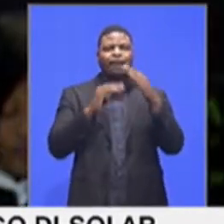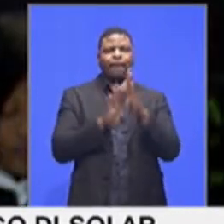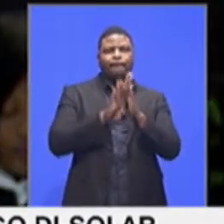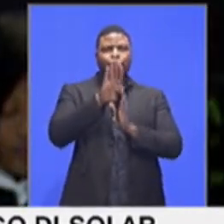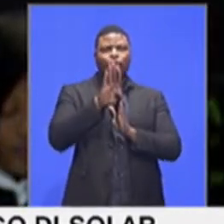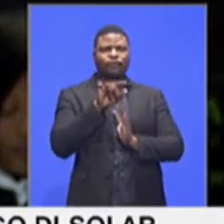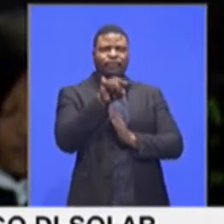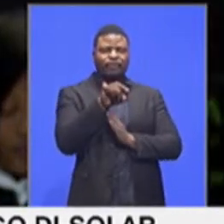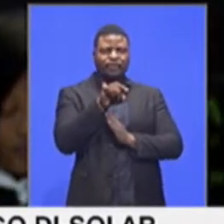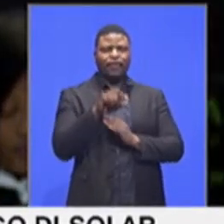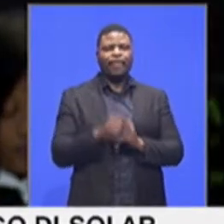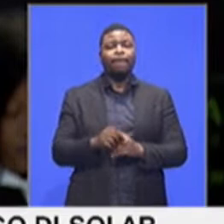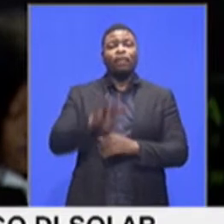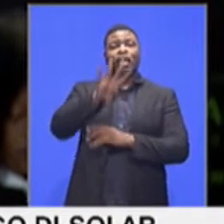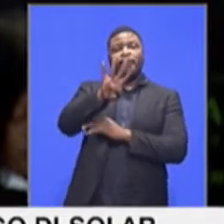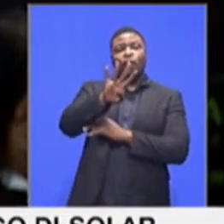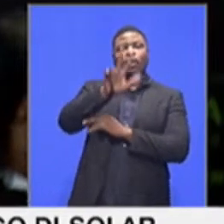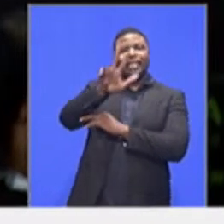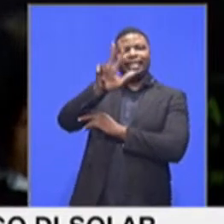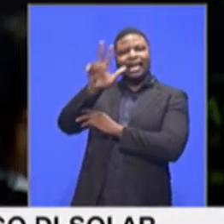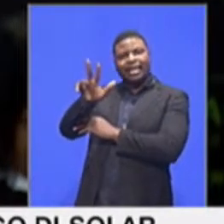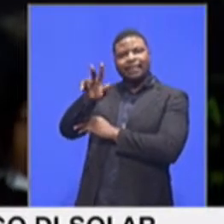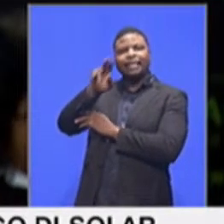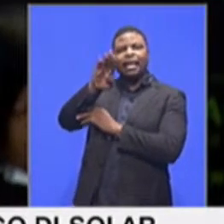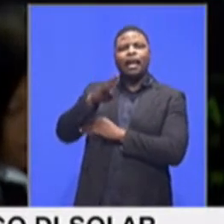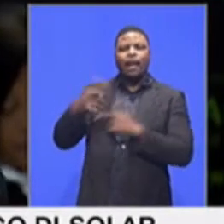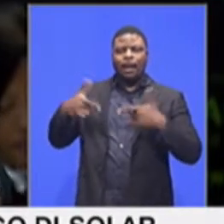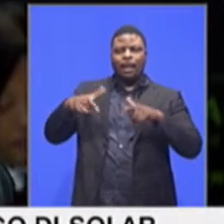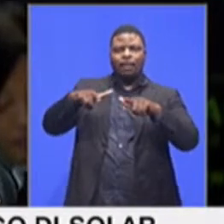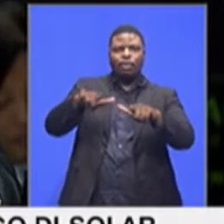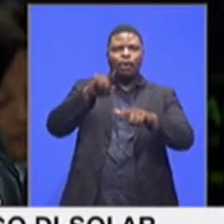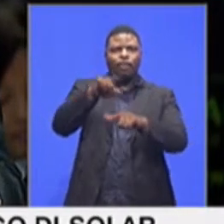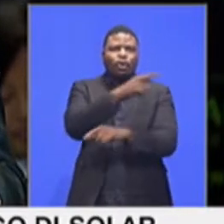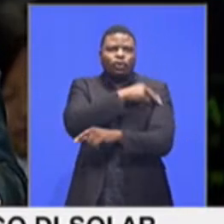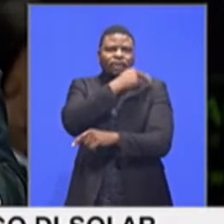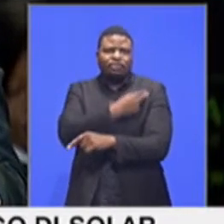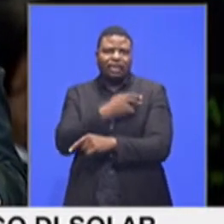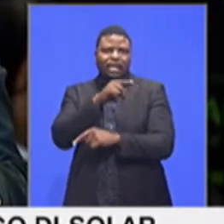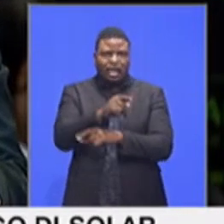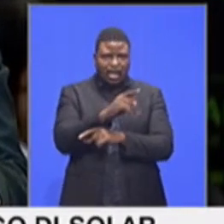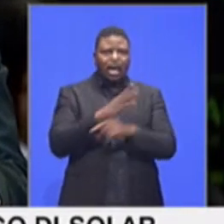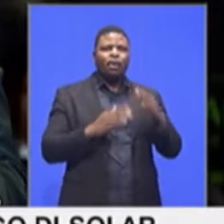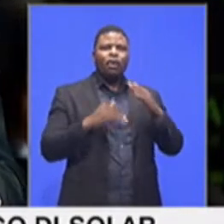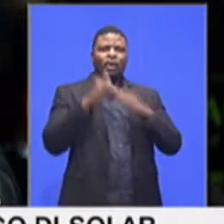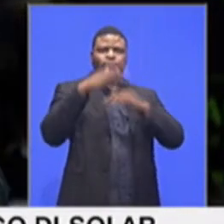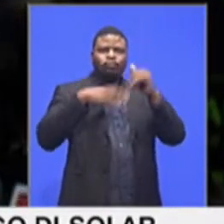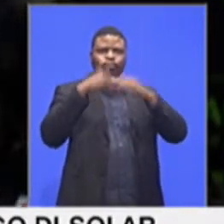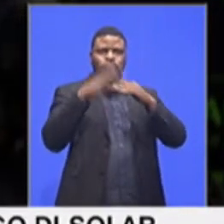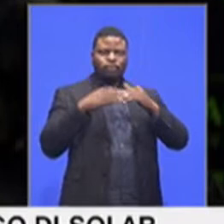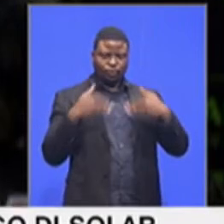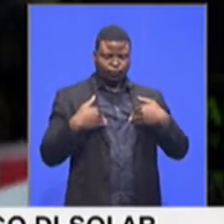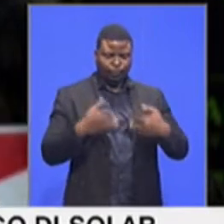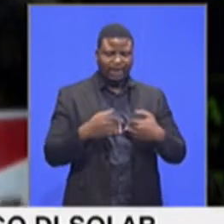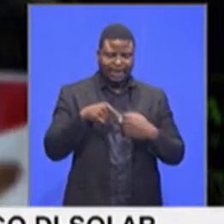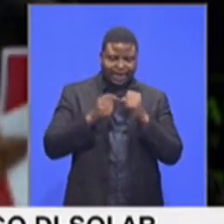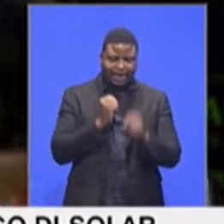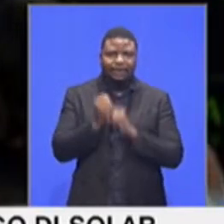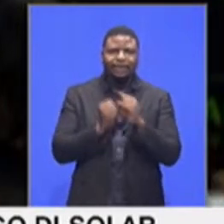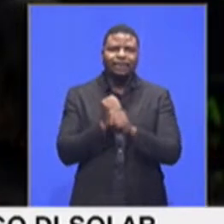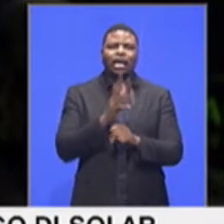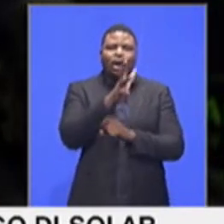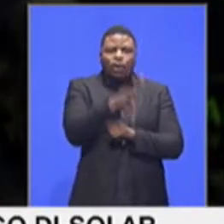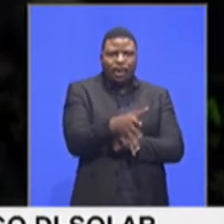The 488-bed Limpopo Central Hospital will finally begin in construction in March this year. Phase 2